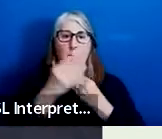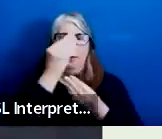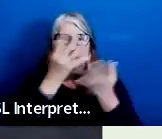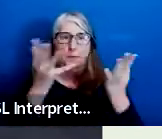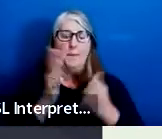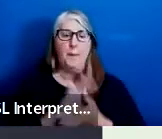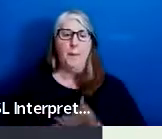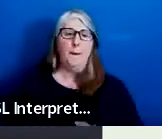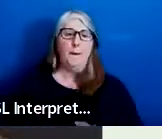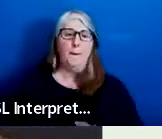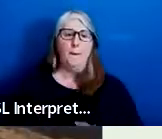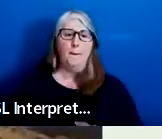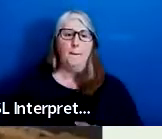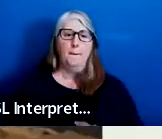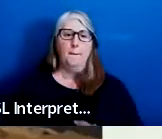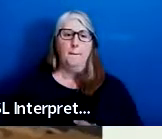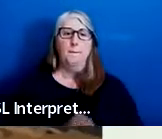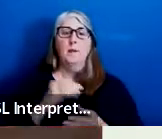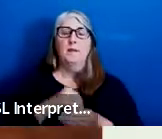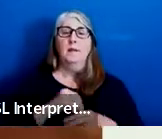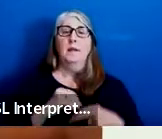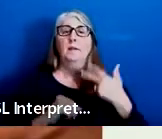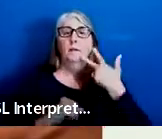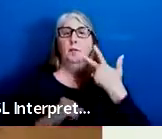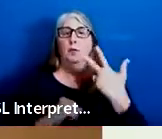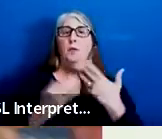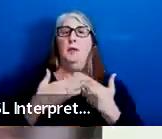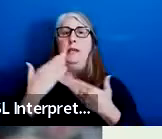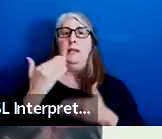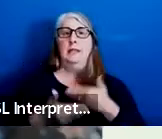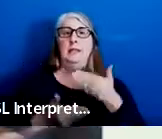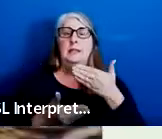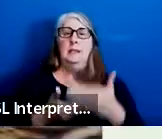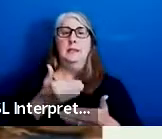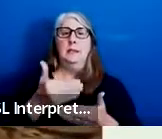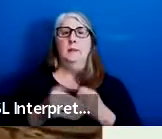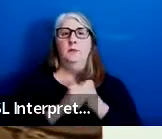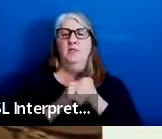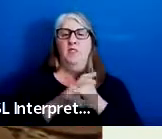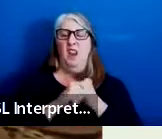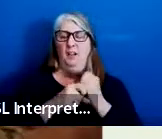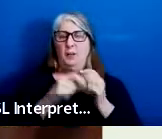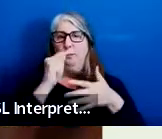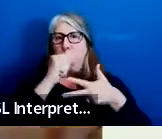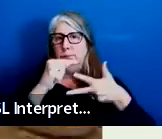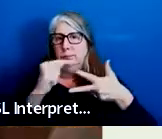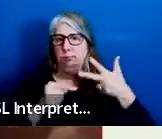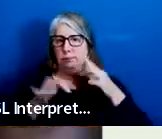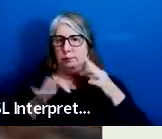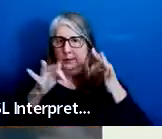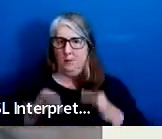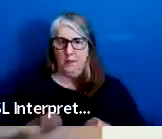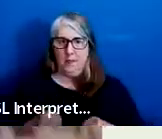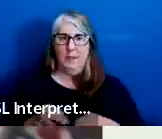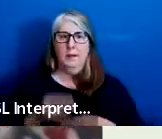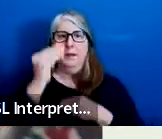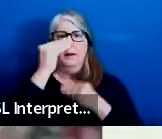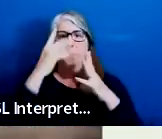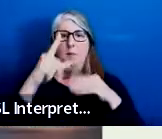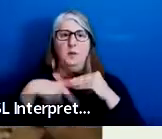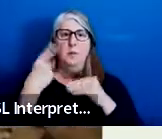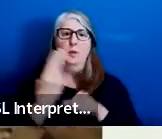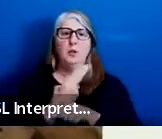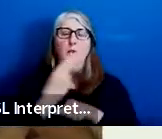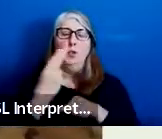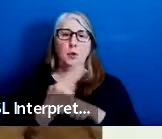Inside, you will receive a 3 Easy Steps flyer outlining the composting procedures, information about using